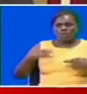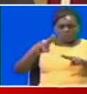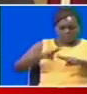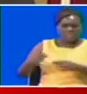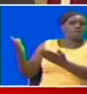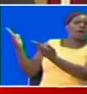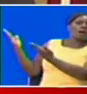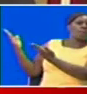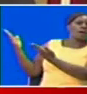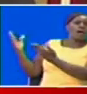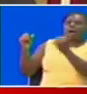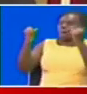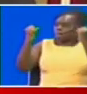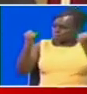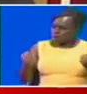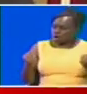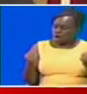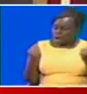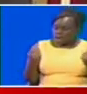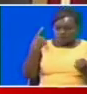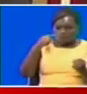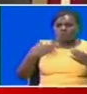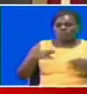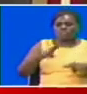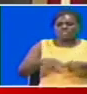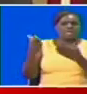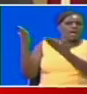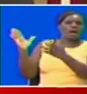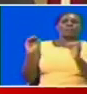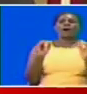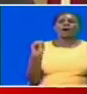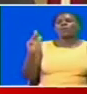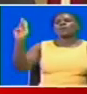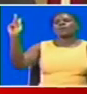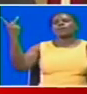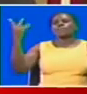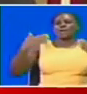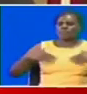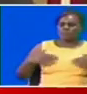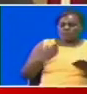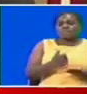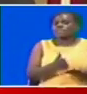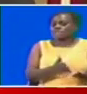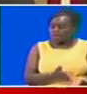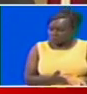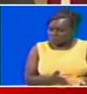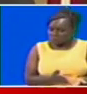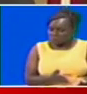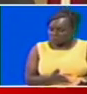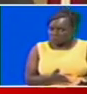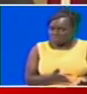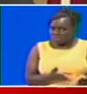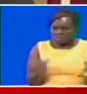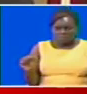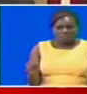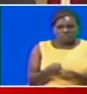here, it has been more difficult for the people who are not sitting here, who are the Kenyans, some of whom may not even